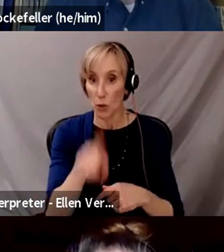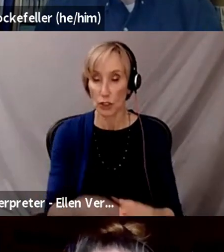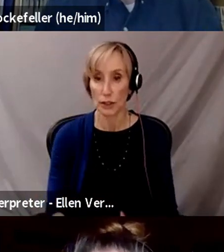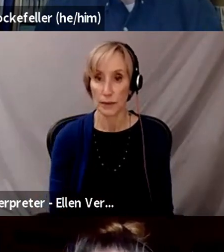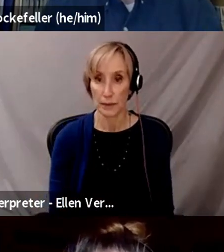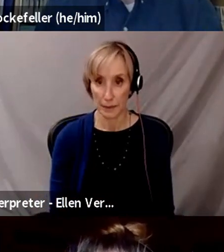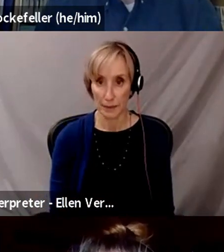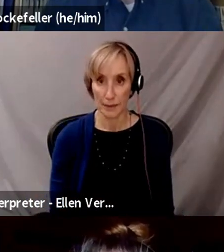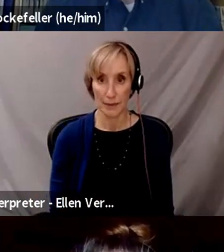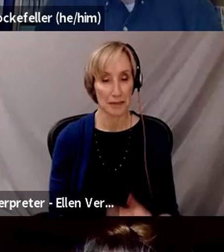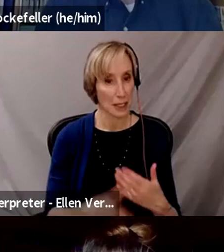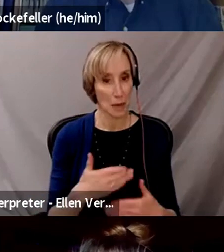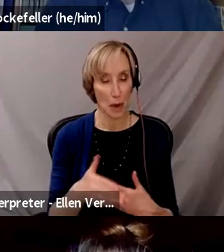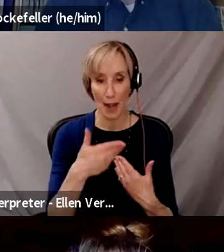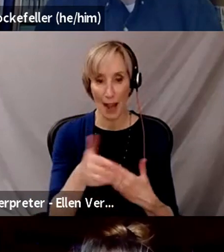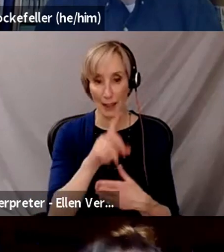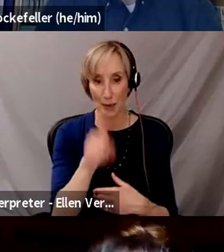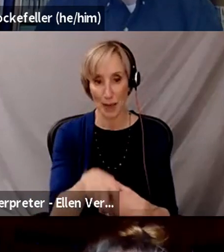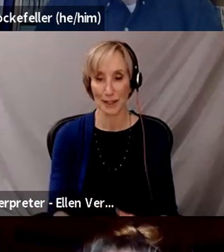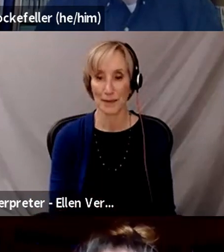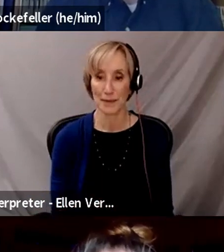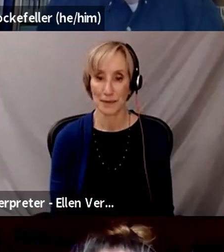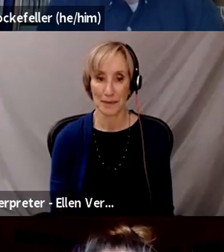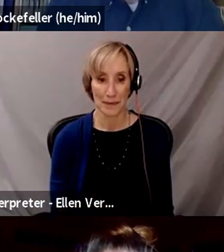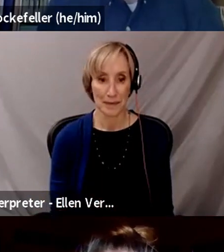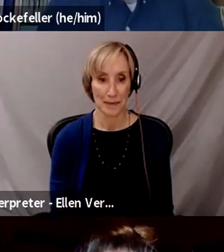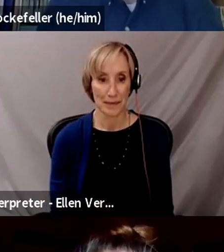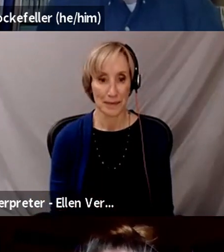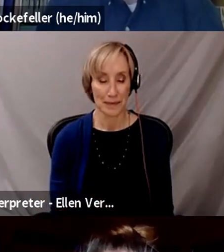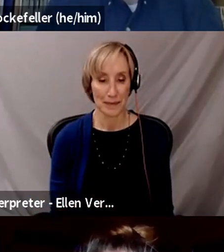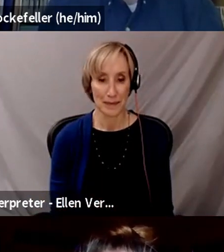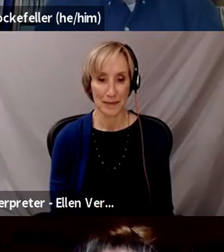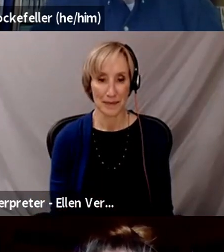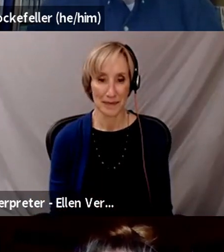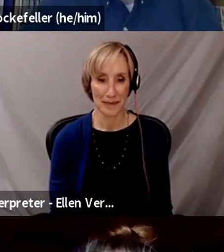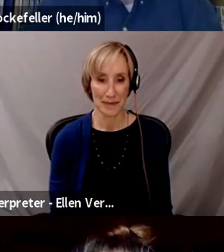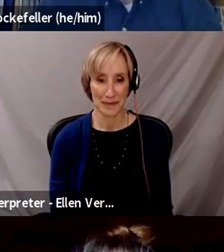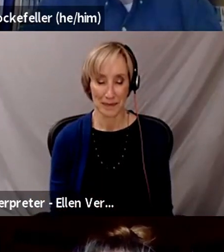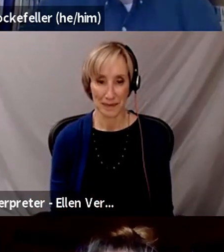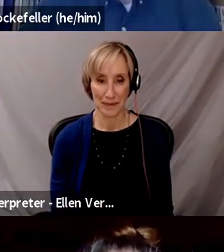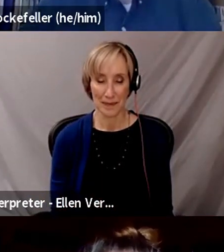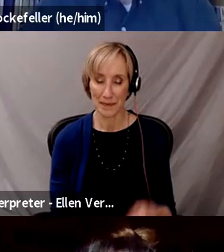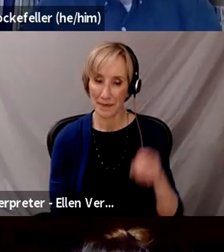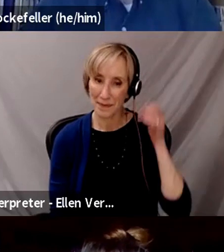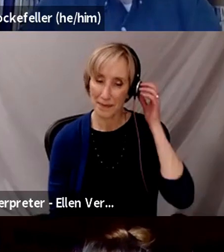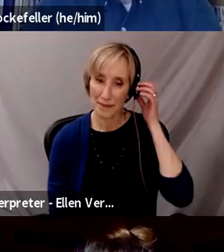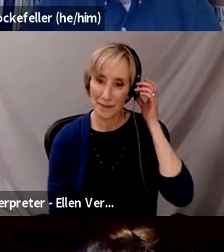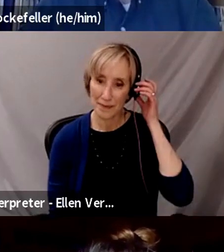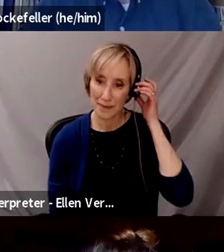All right, I'll keep going. Sorry, now my phone is scrolling. Okay,